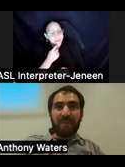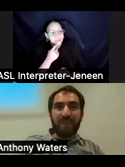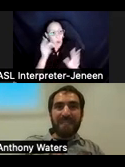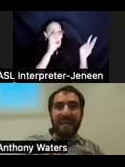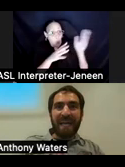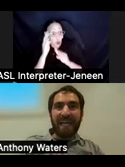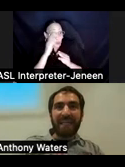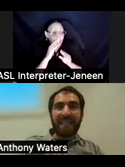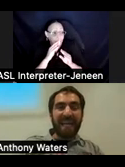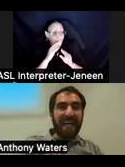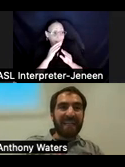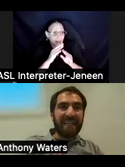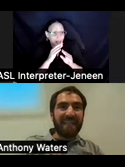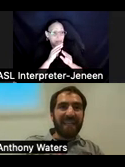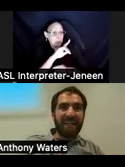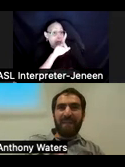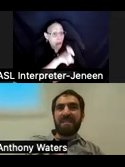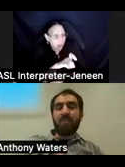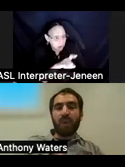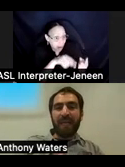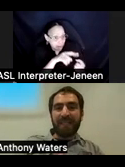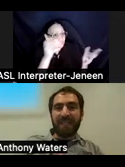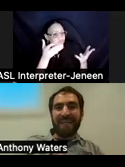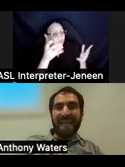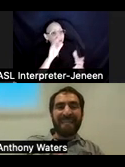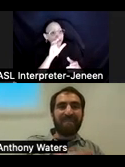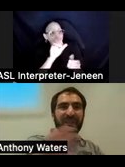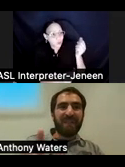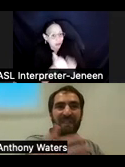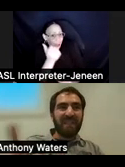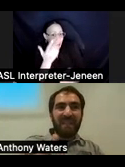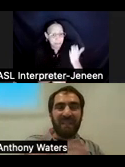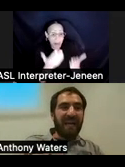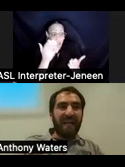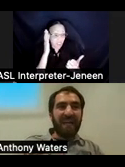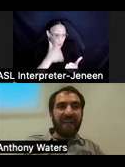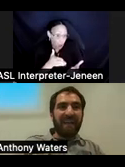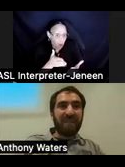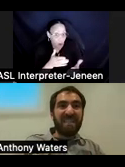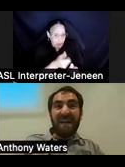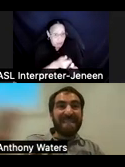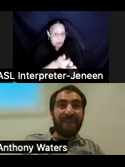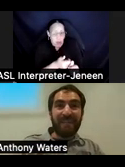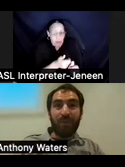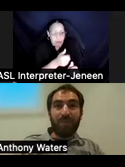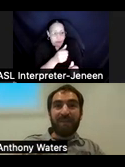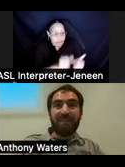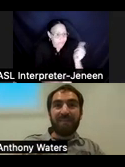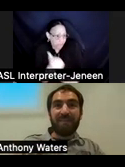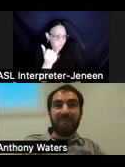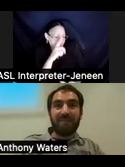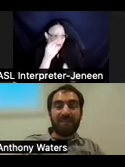up suicide, that it makes it more likely that they're going to act because now it's out in the